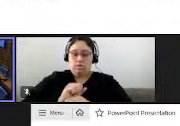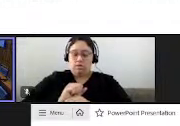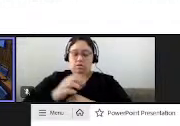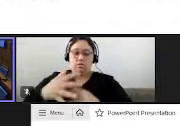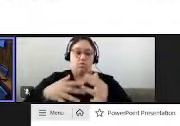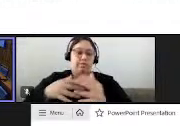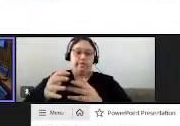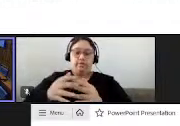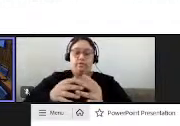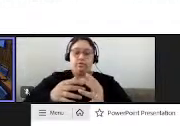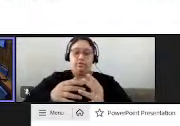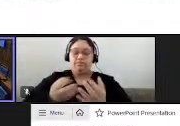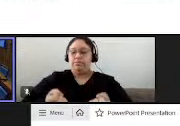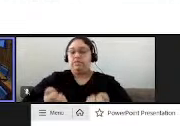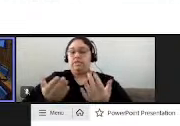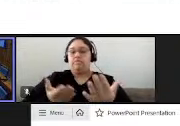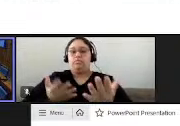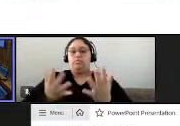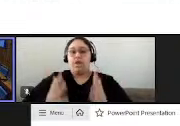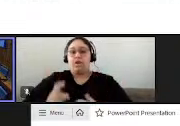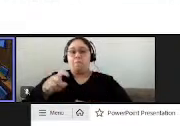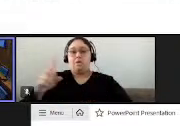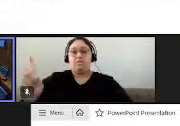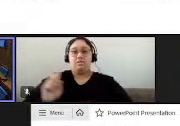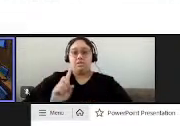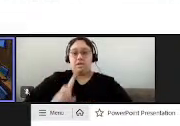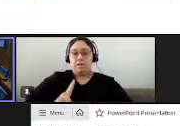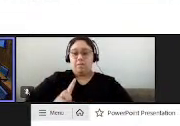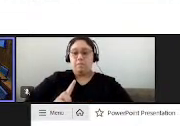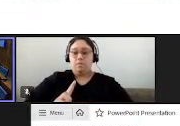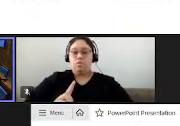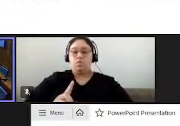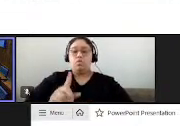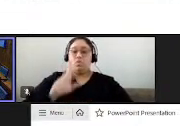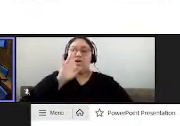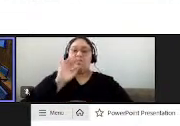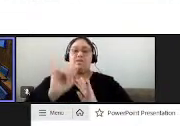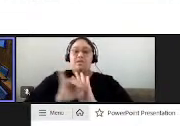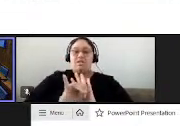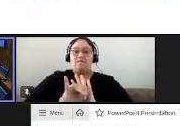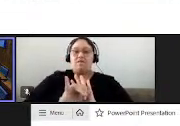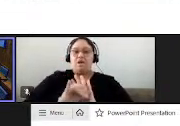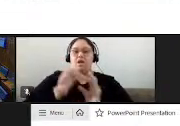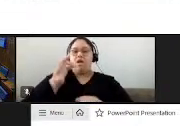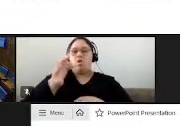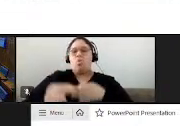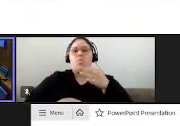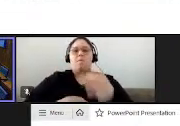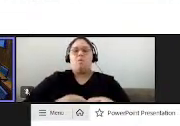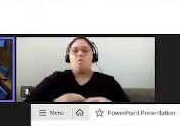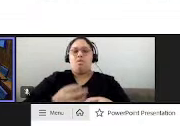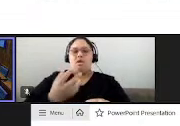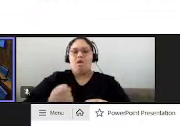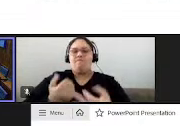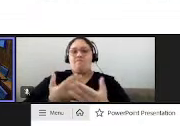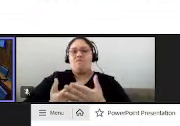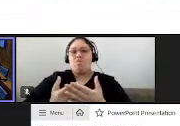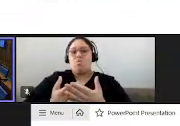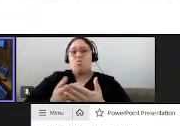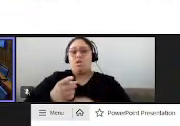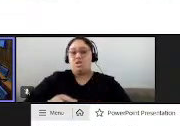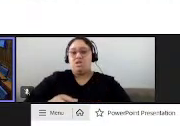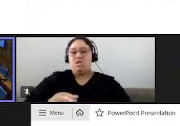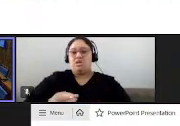whatever service provider that has to come in, you have identified the loophole for that to